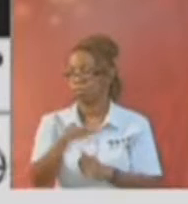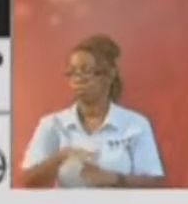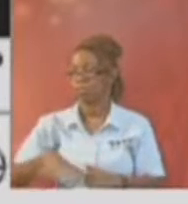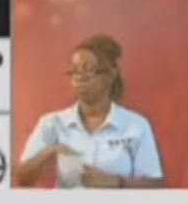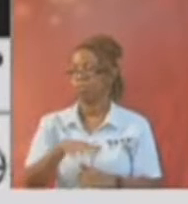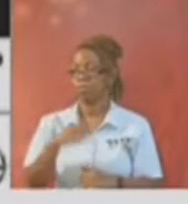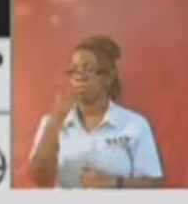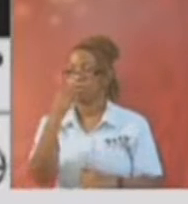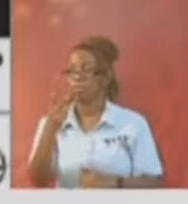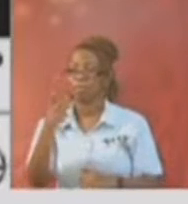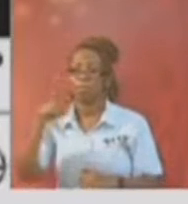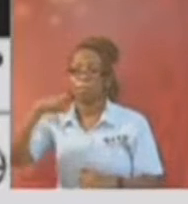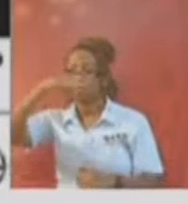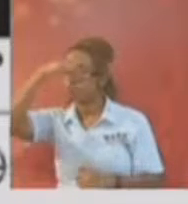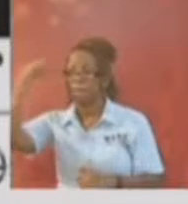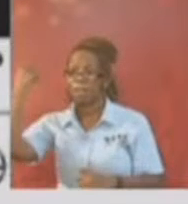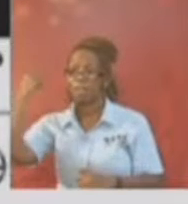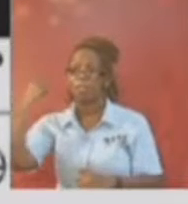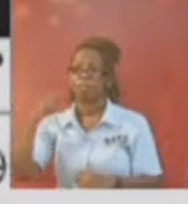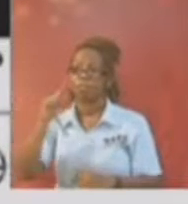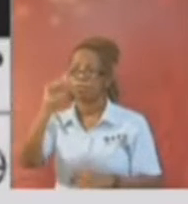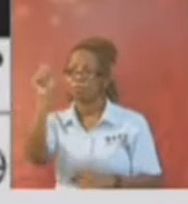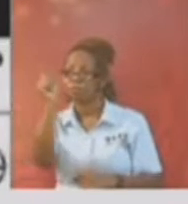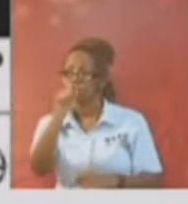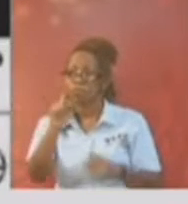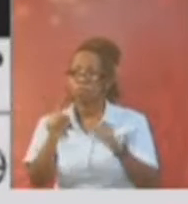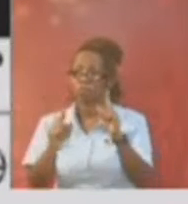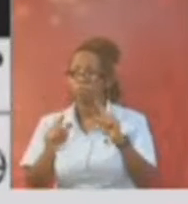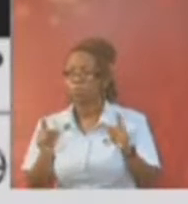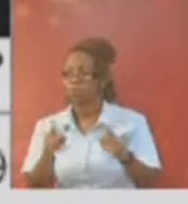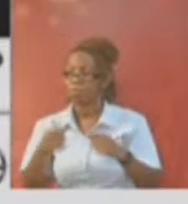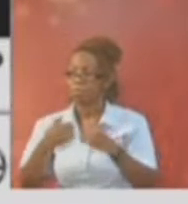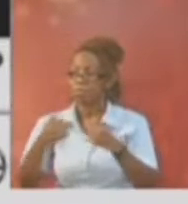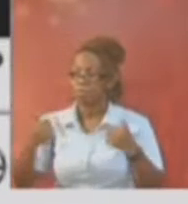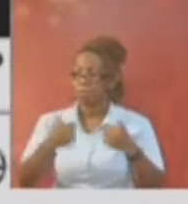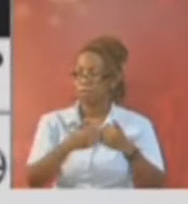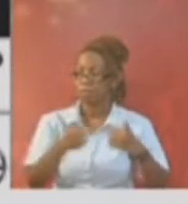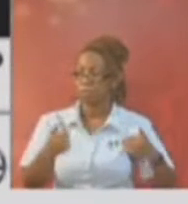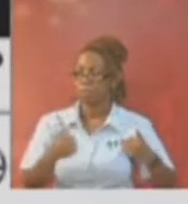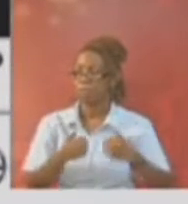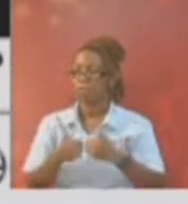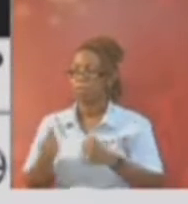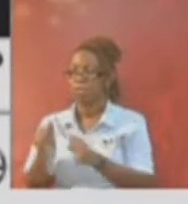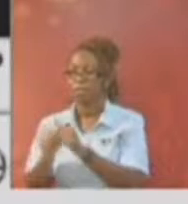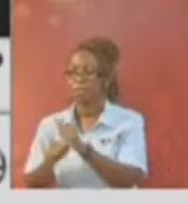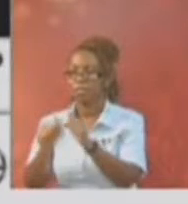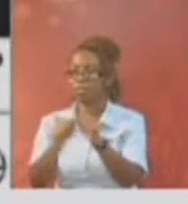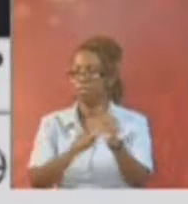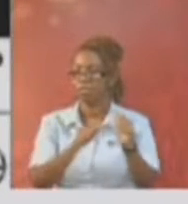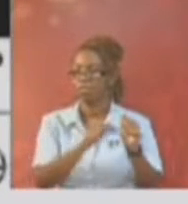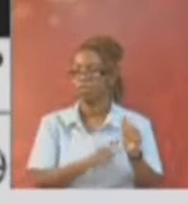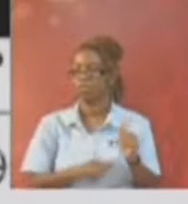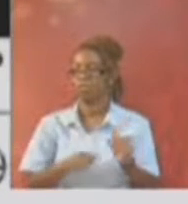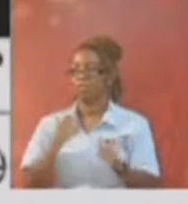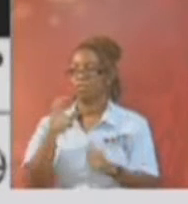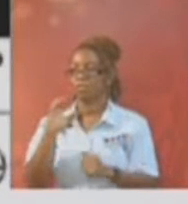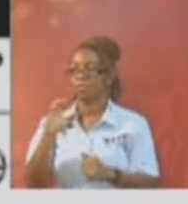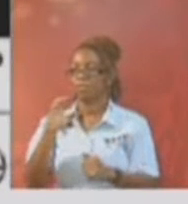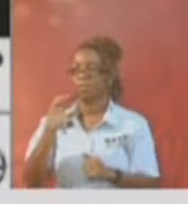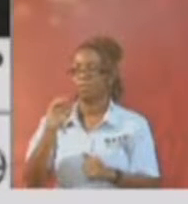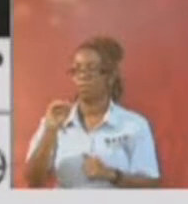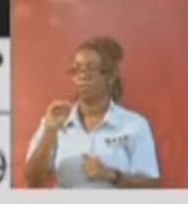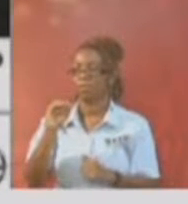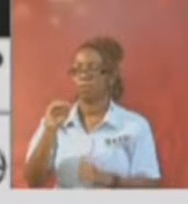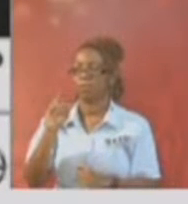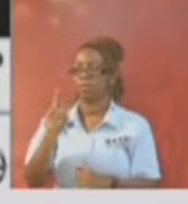outlines. We have 9 counties, and what we are seeing at present is that the counties with the highest rates